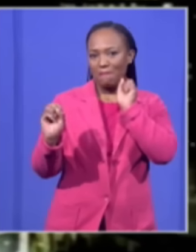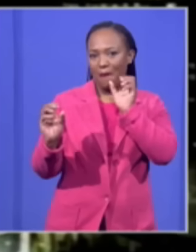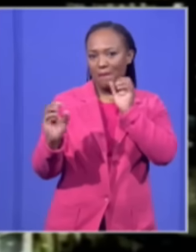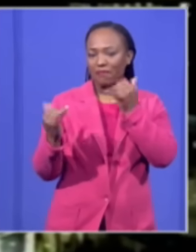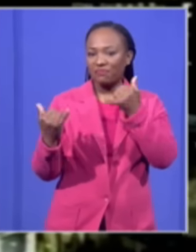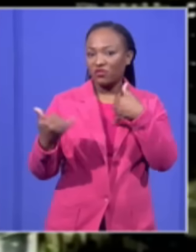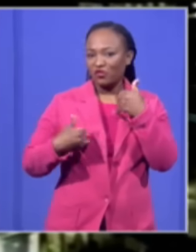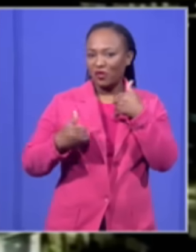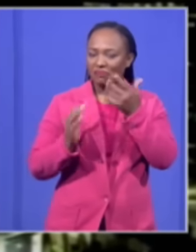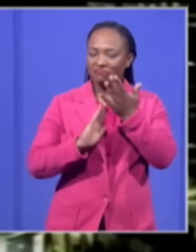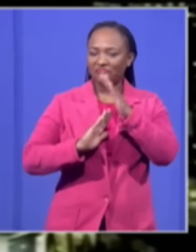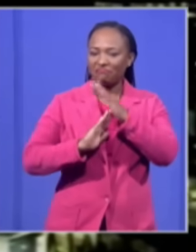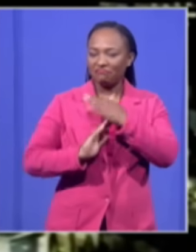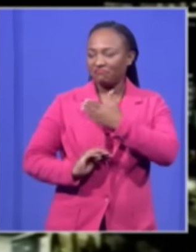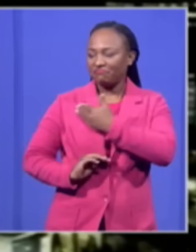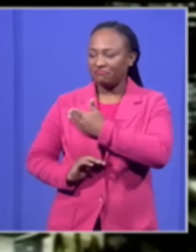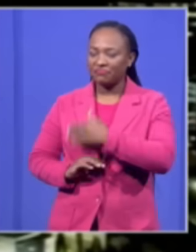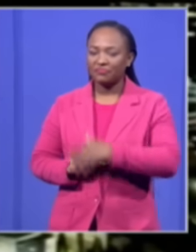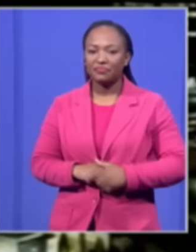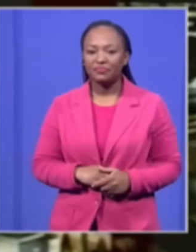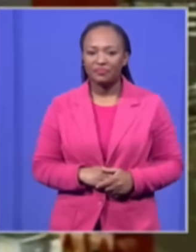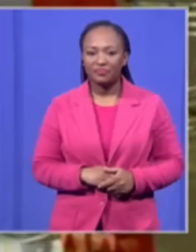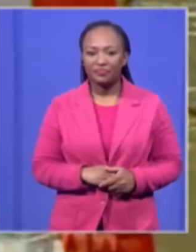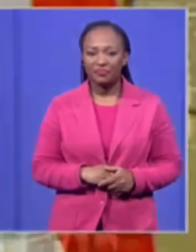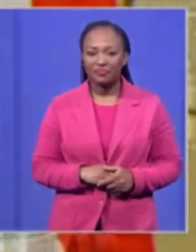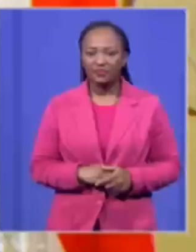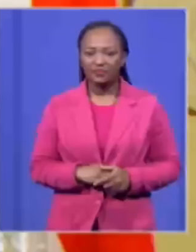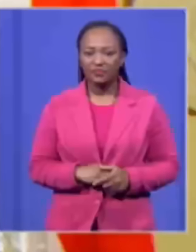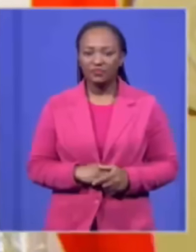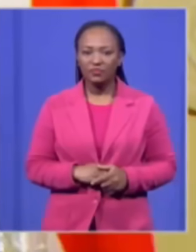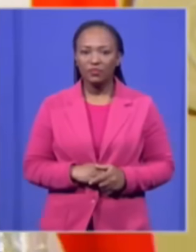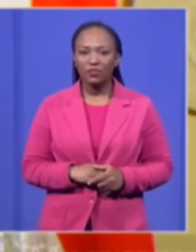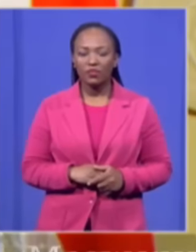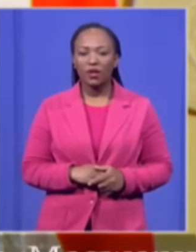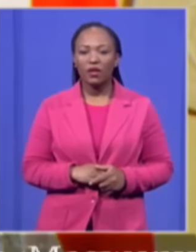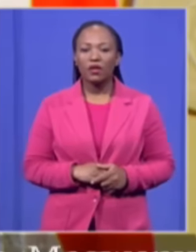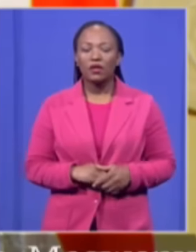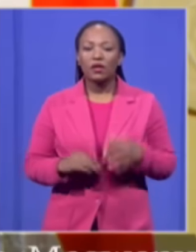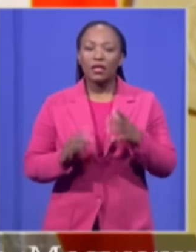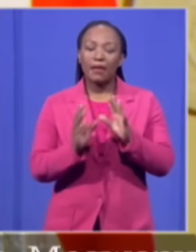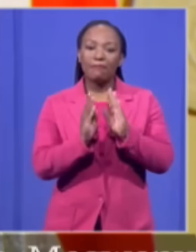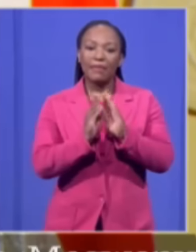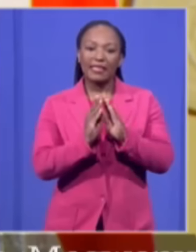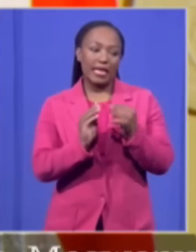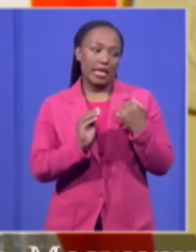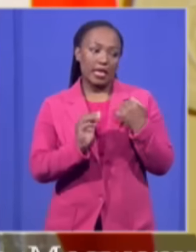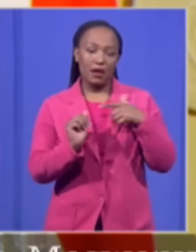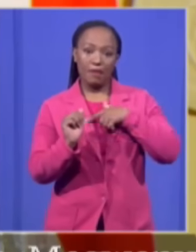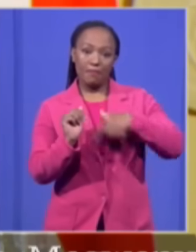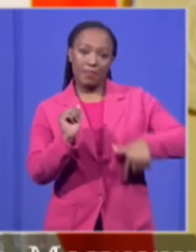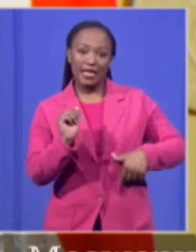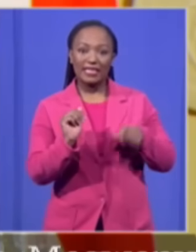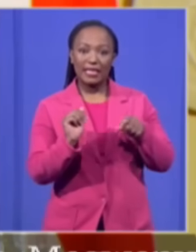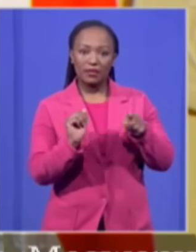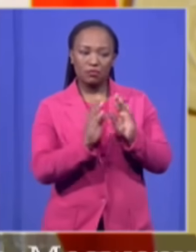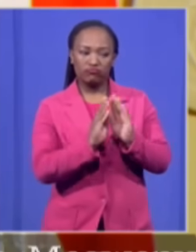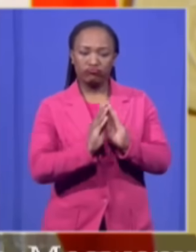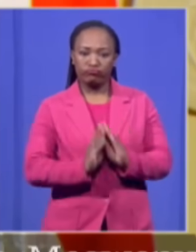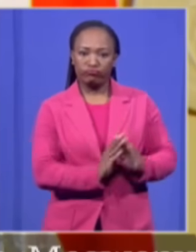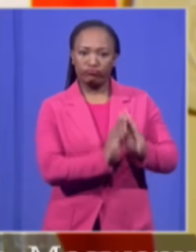A re iketle mmogo ka tshedimosetso. In the meeting they held with the president, they expressed